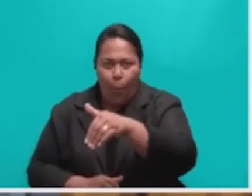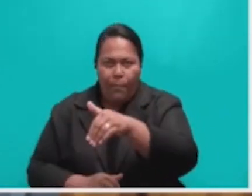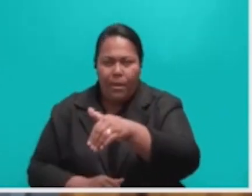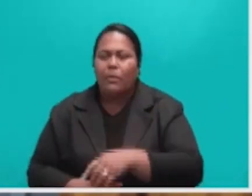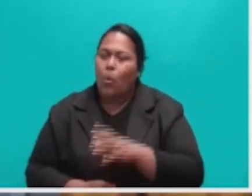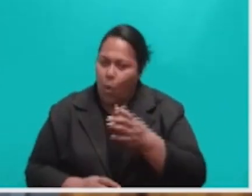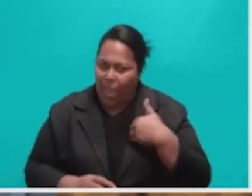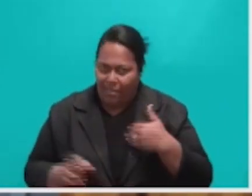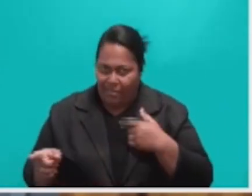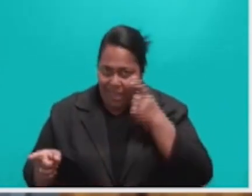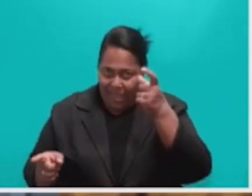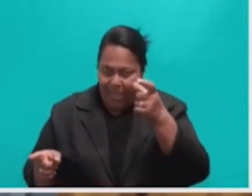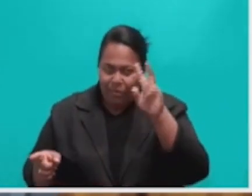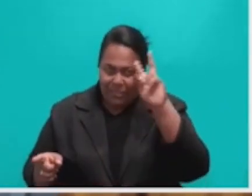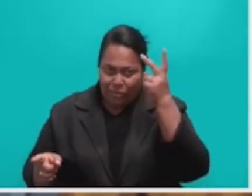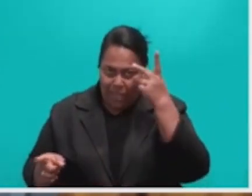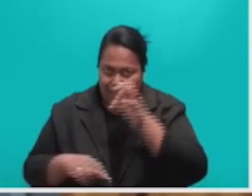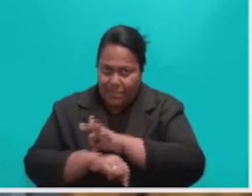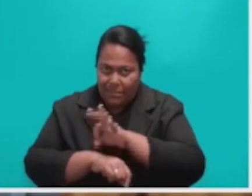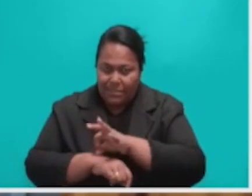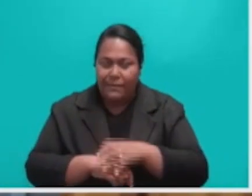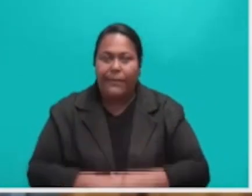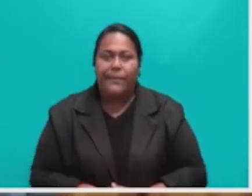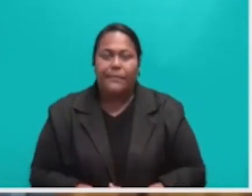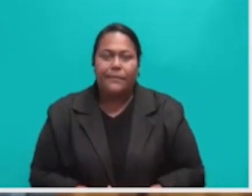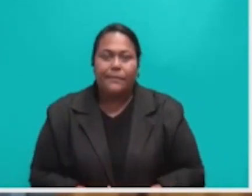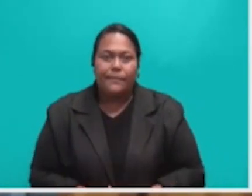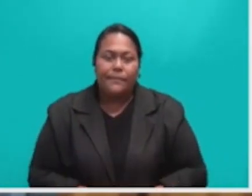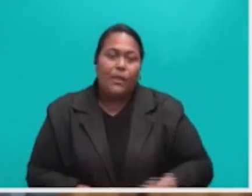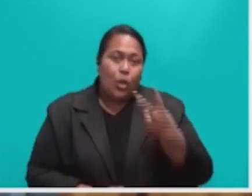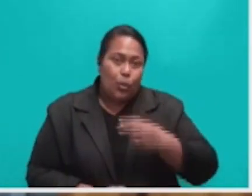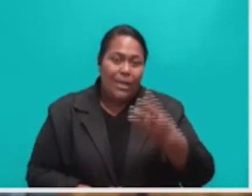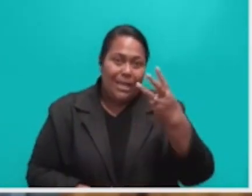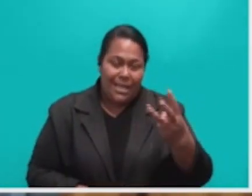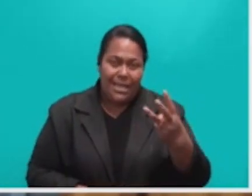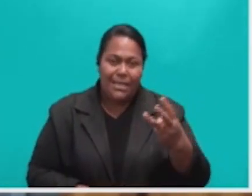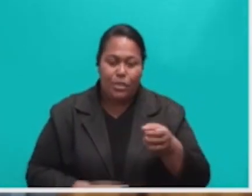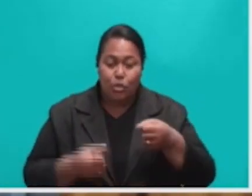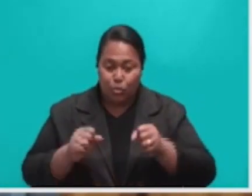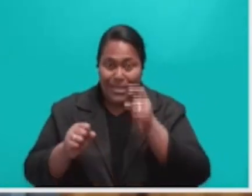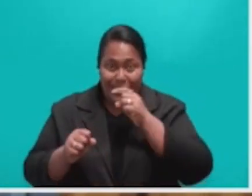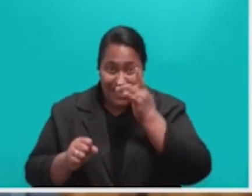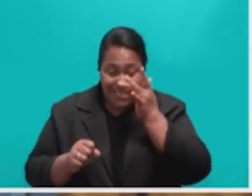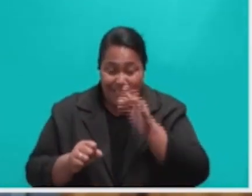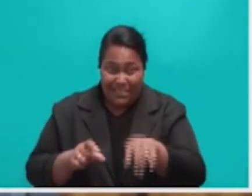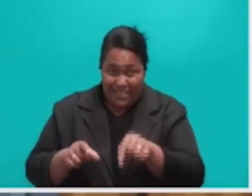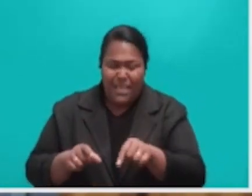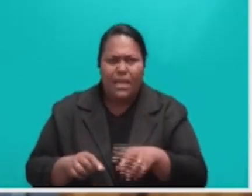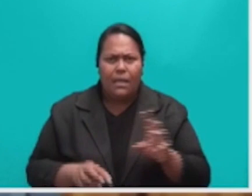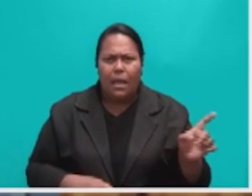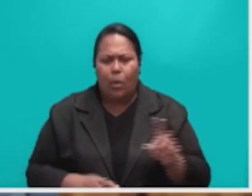treatment from St. Giles. There are 23 street dwellers we are working with in Suva who keep